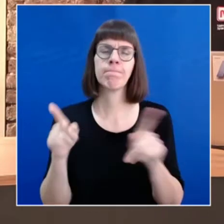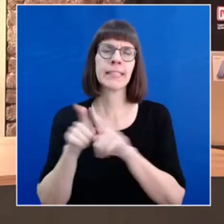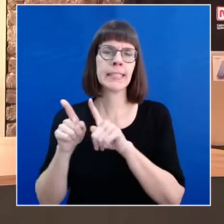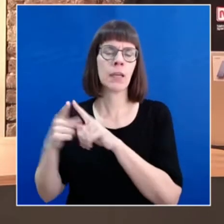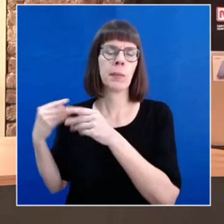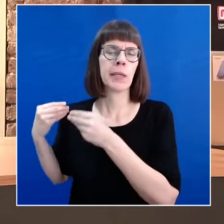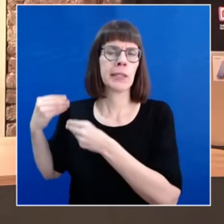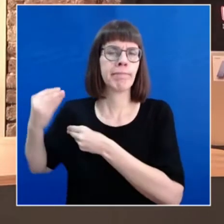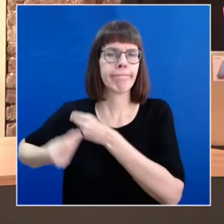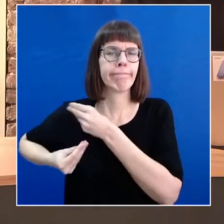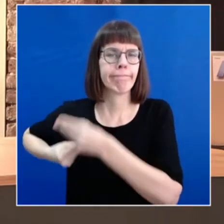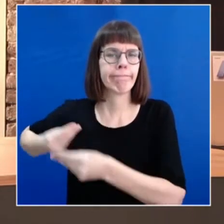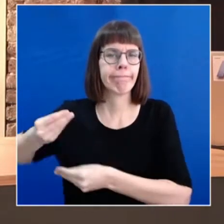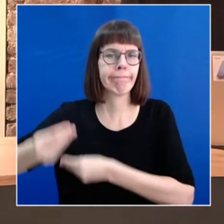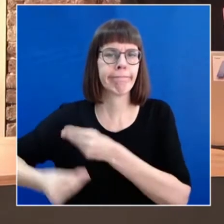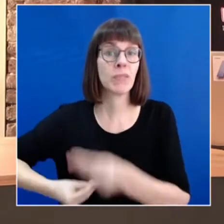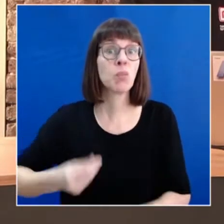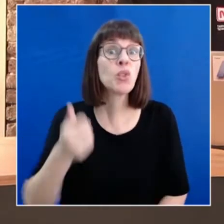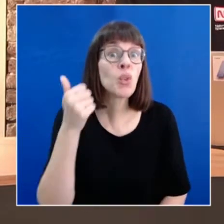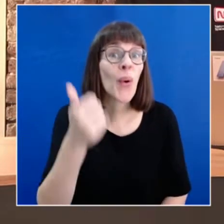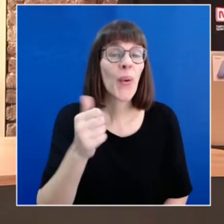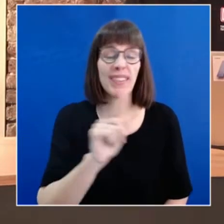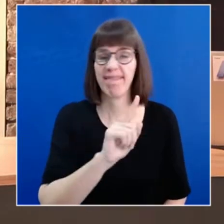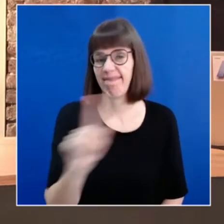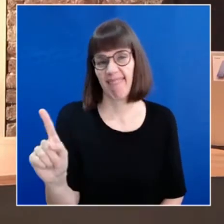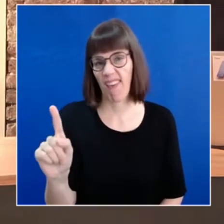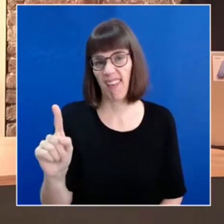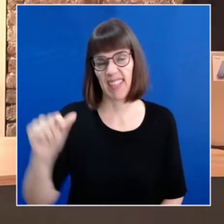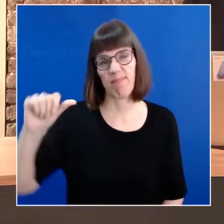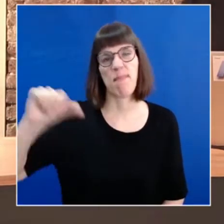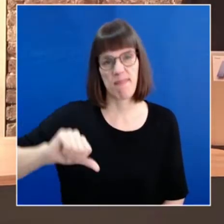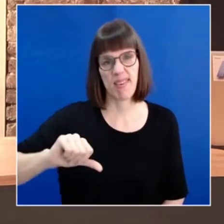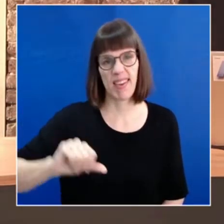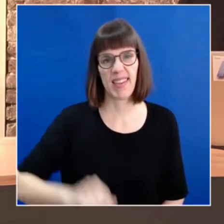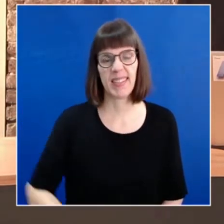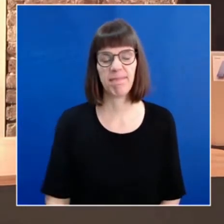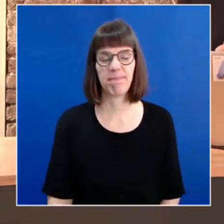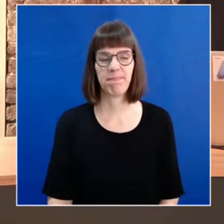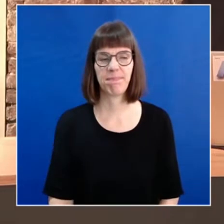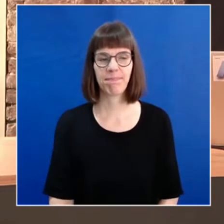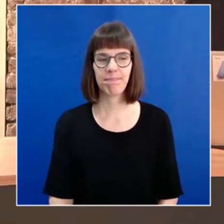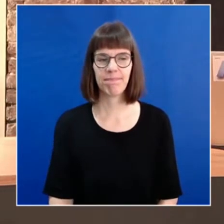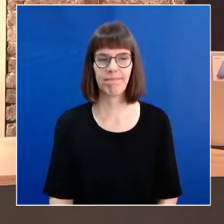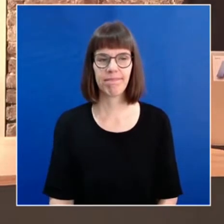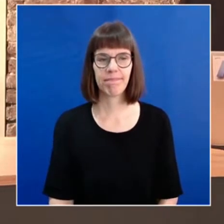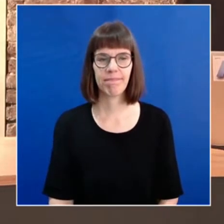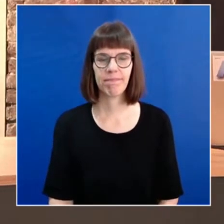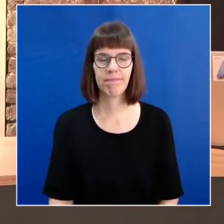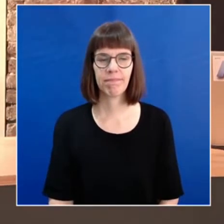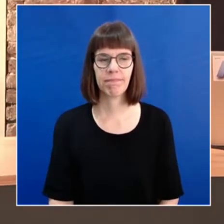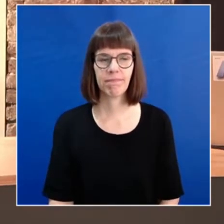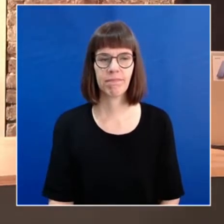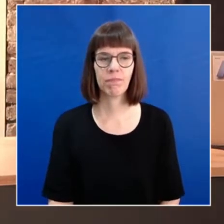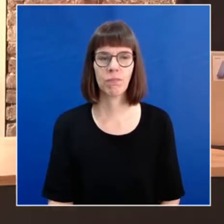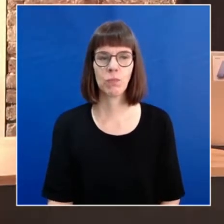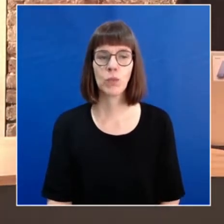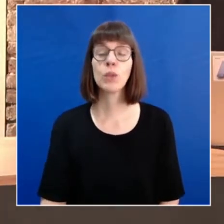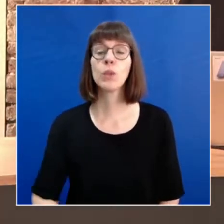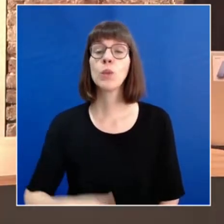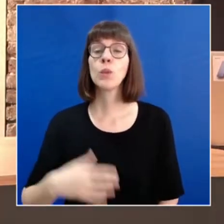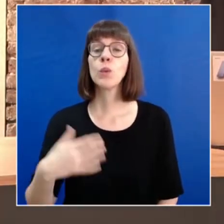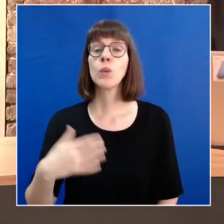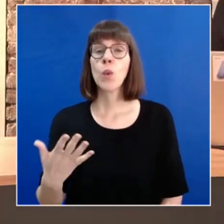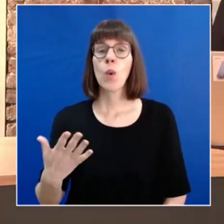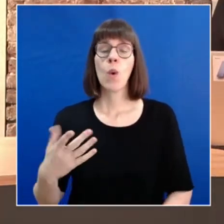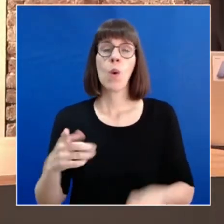not good legacy, not heritage, really bad legacy. So we based in the long years of long, even